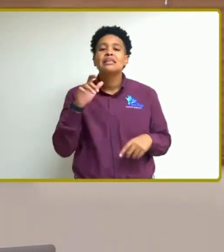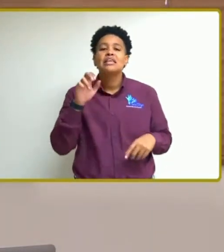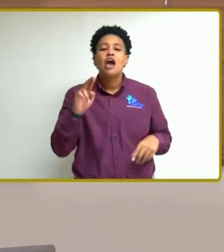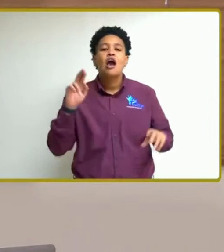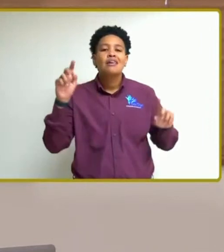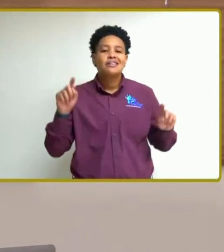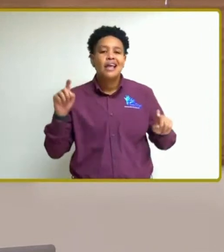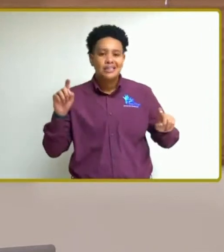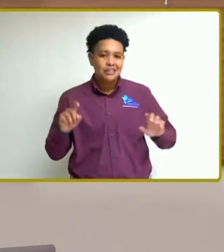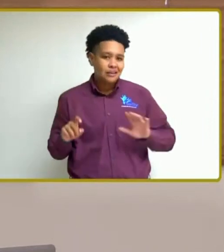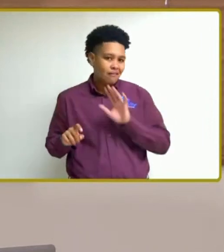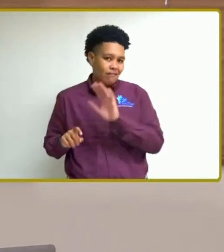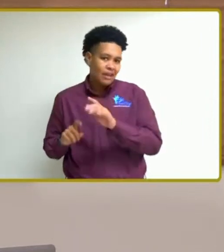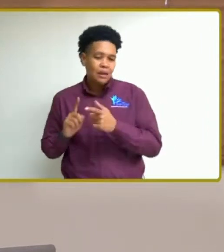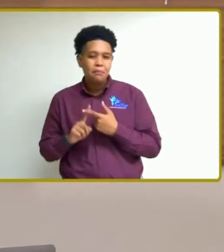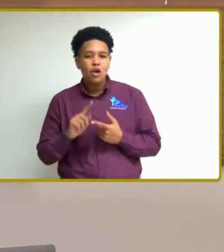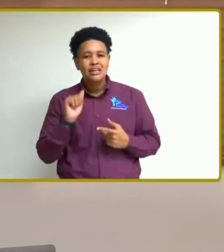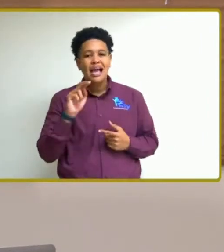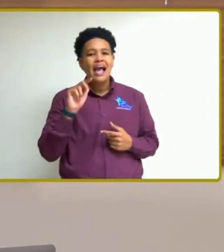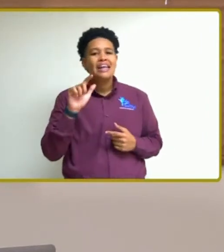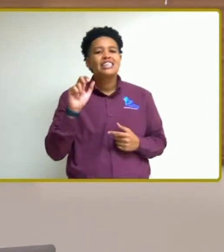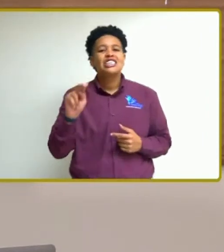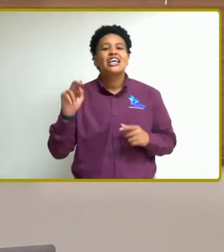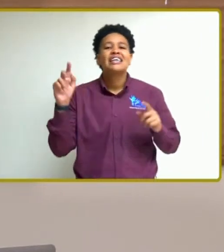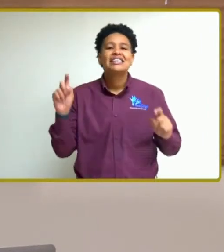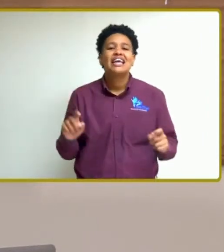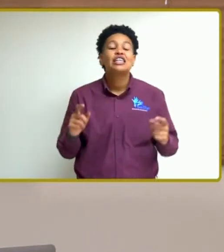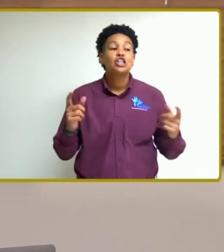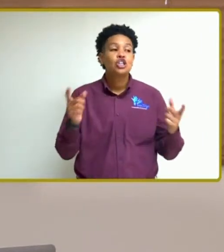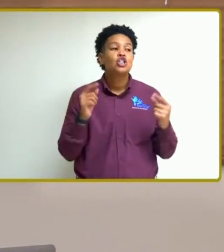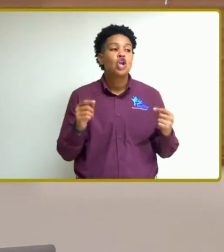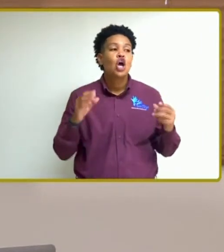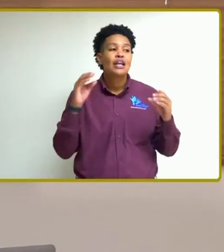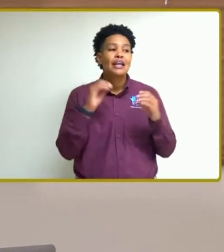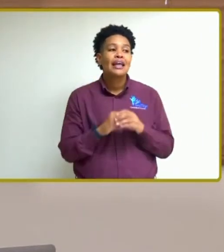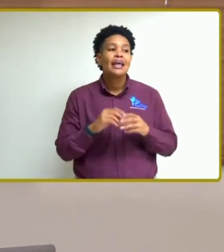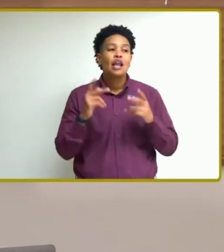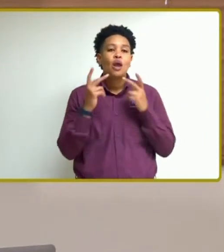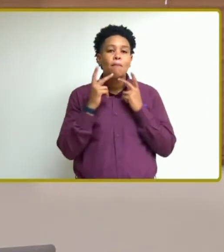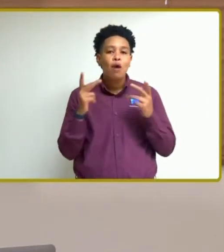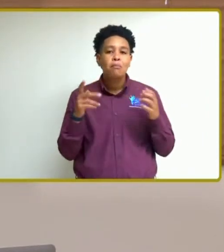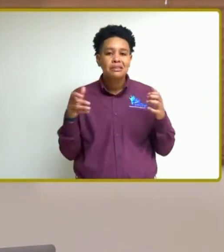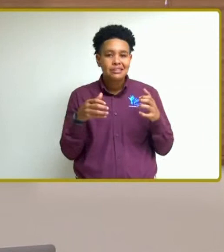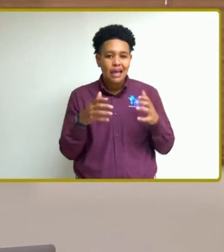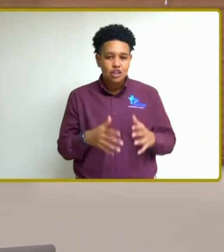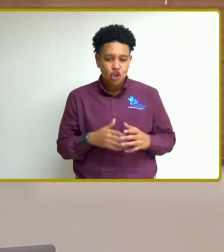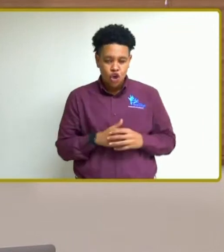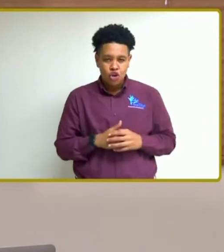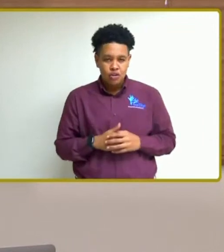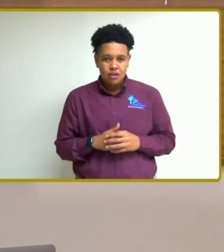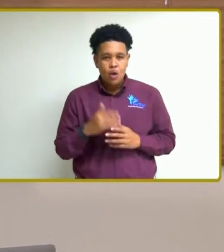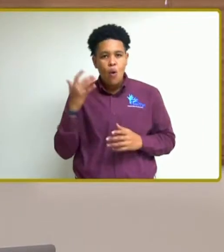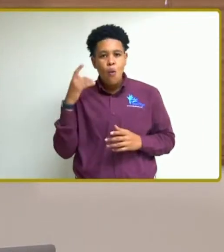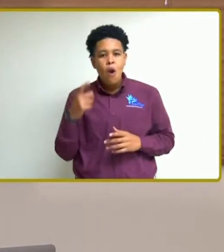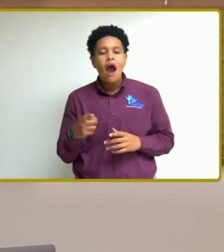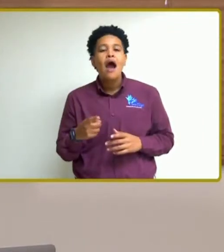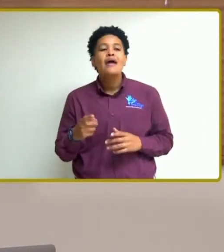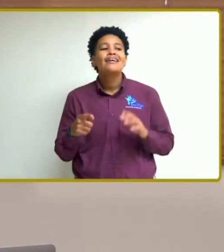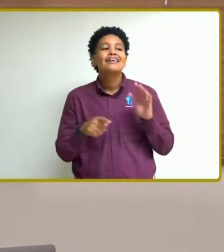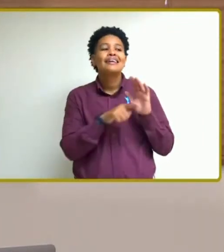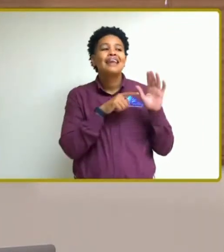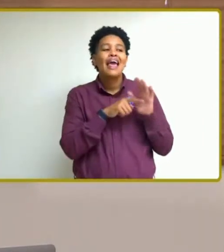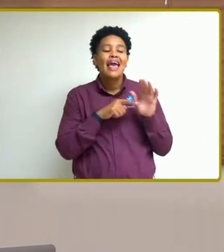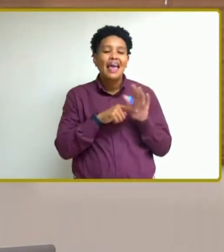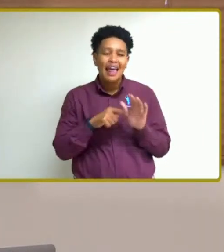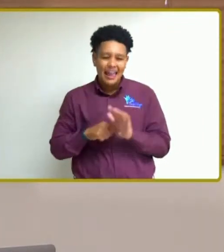testing and the antigen test that is done in the public sector. And this is because the